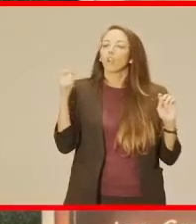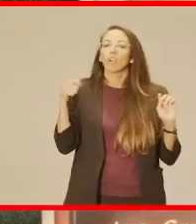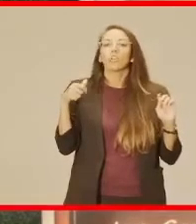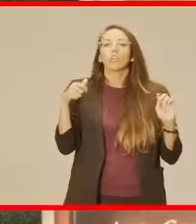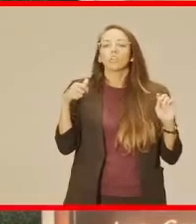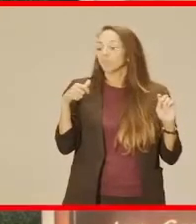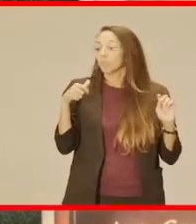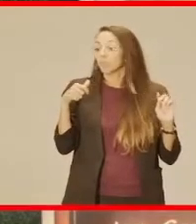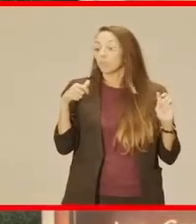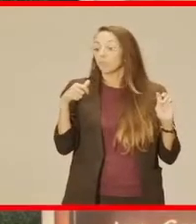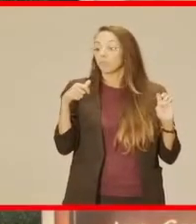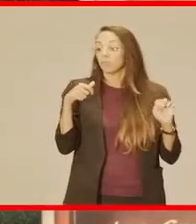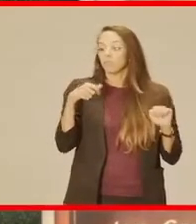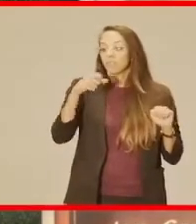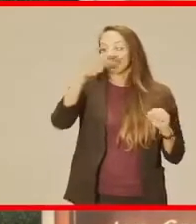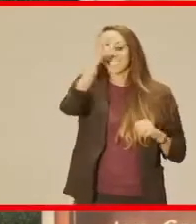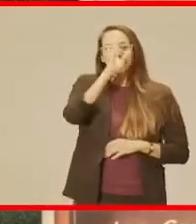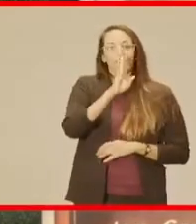Schizophrenia is another one too.